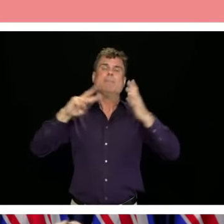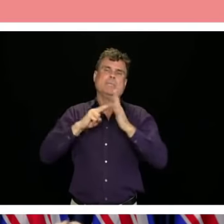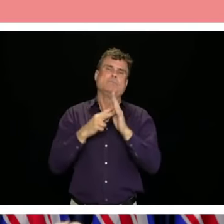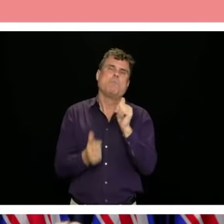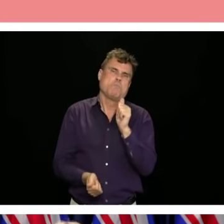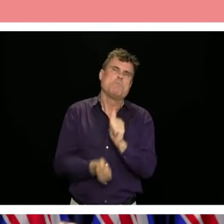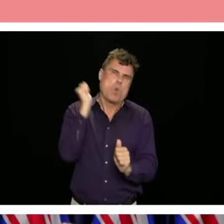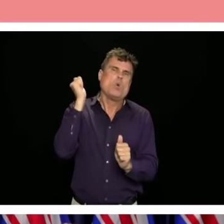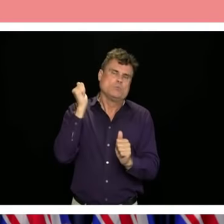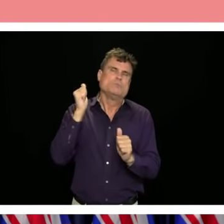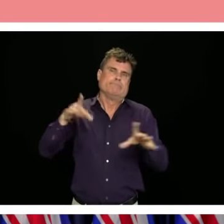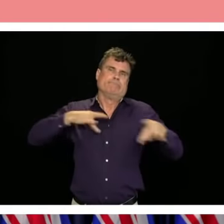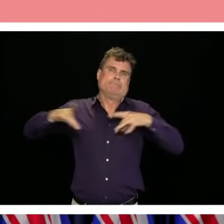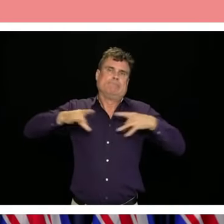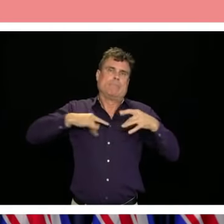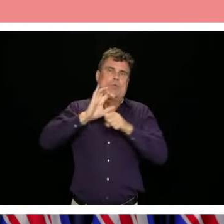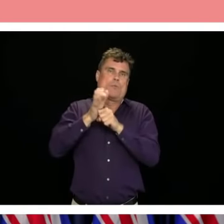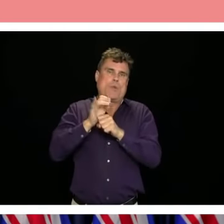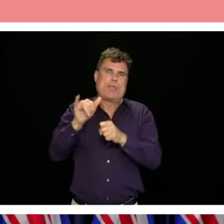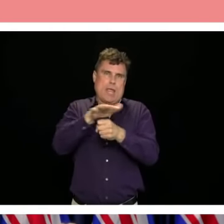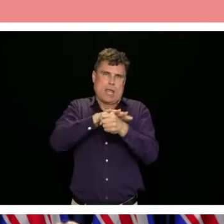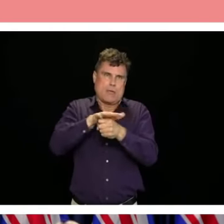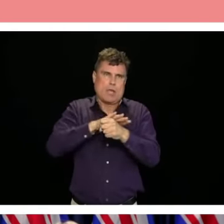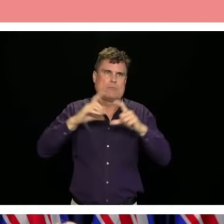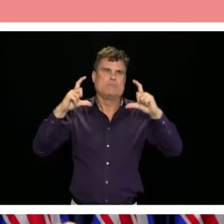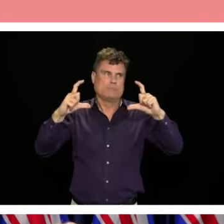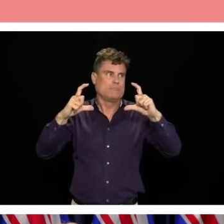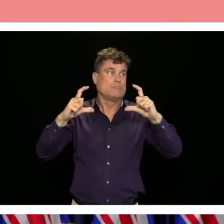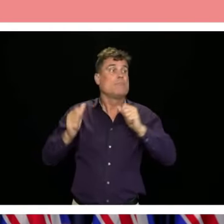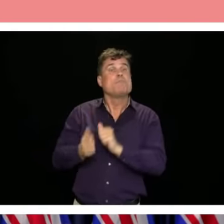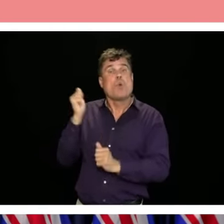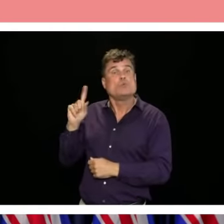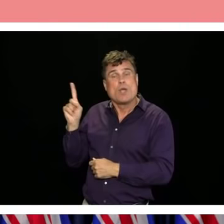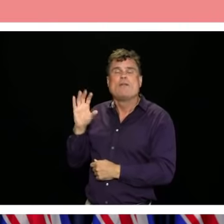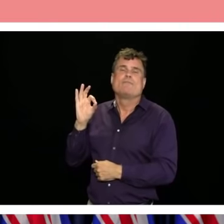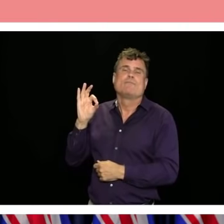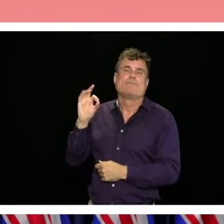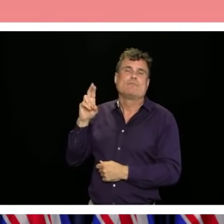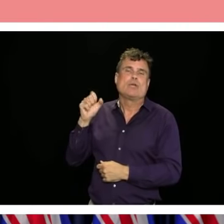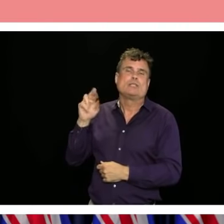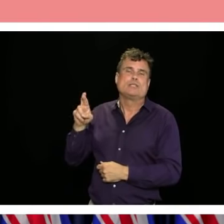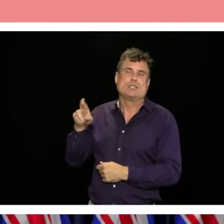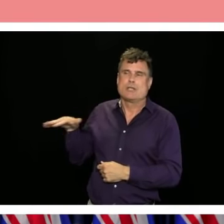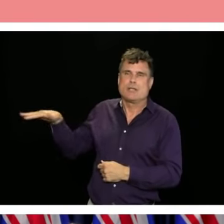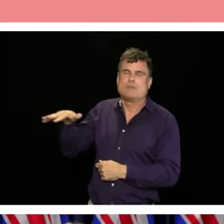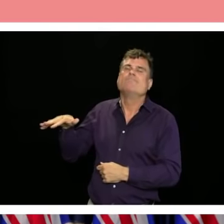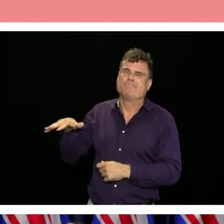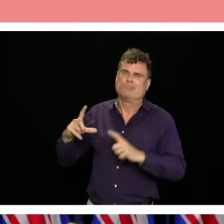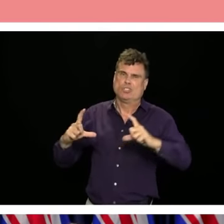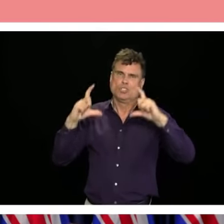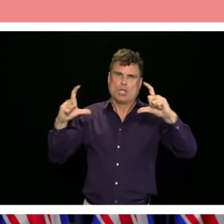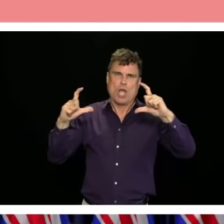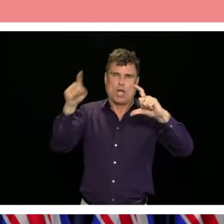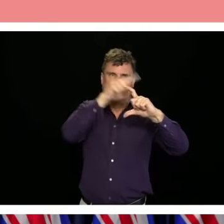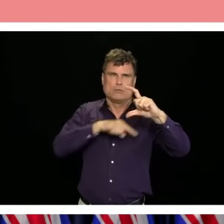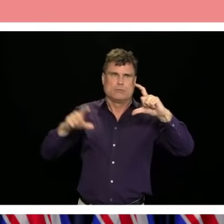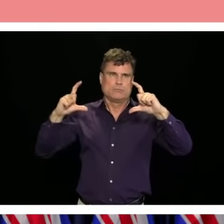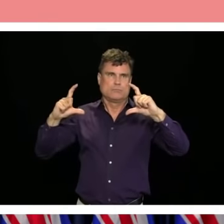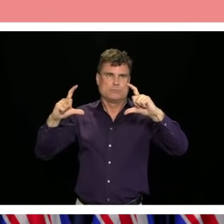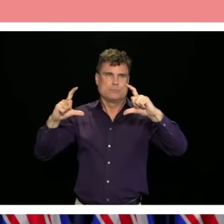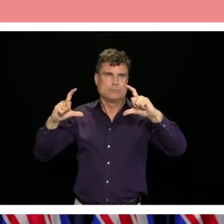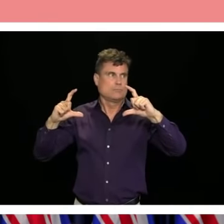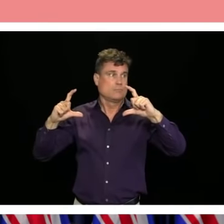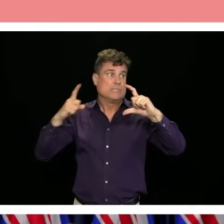geographic distribution of where those viruses were found more frequently. So this is by health authority